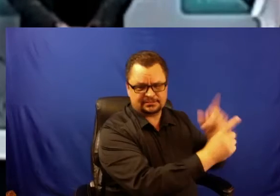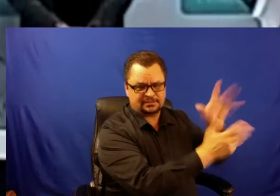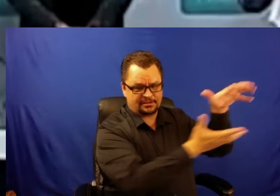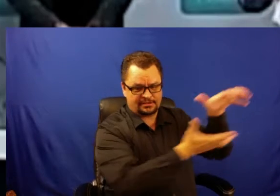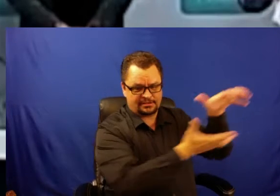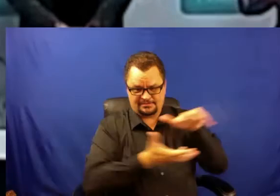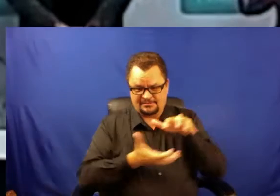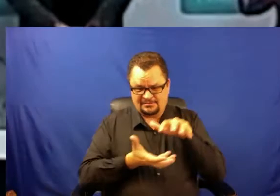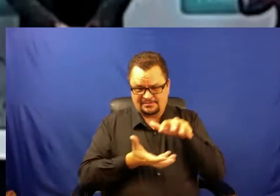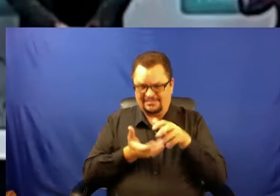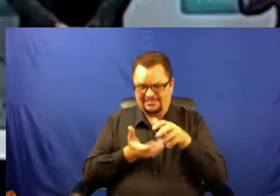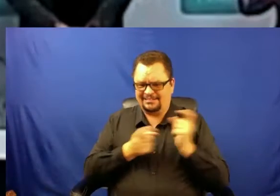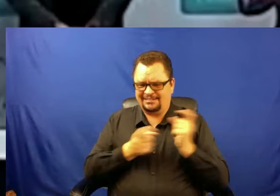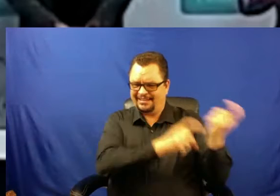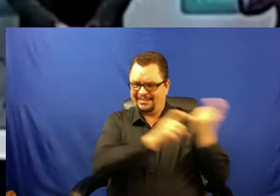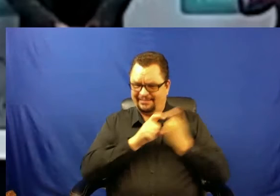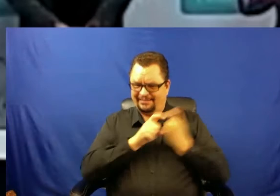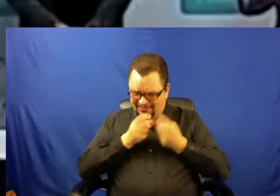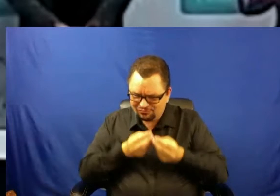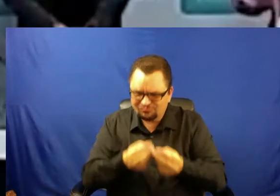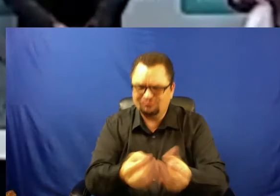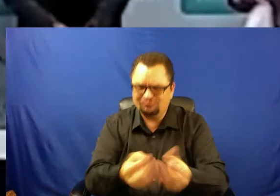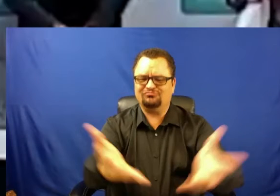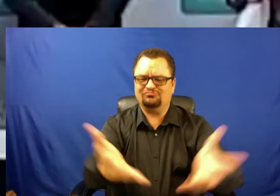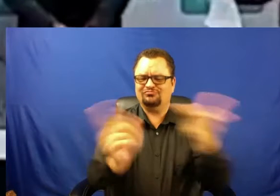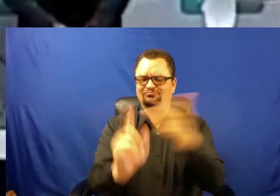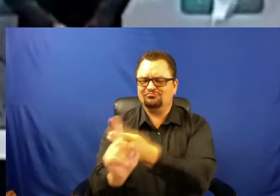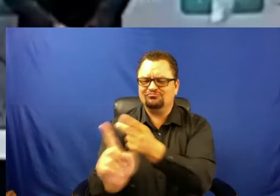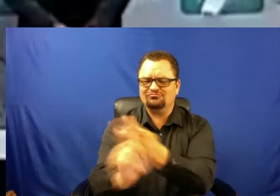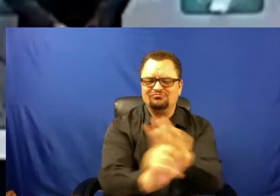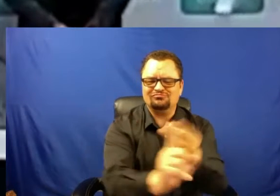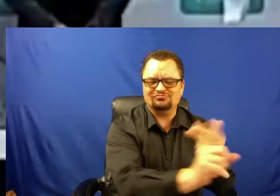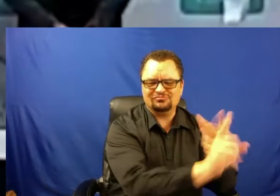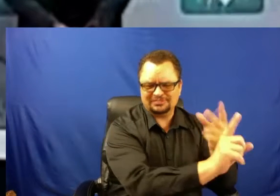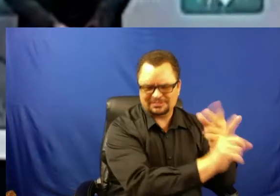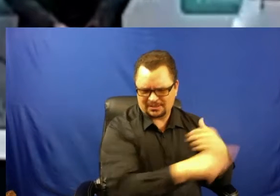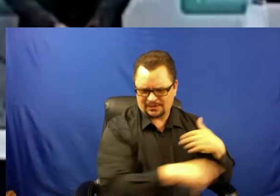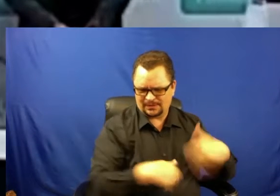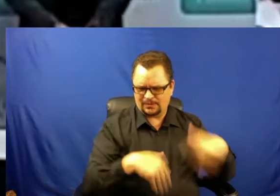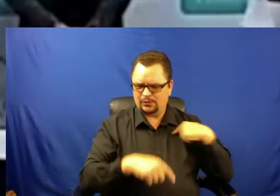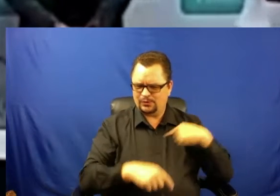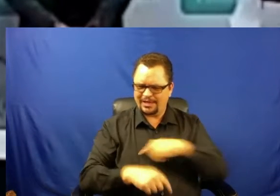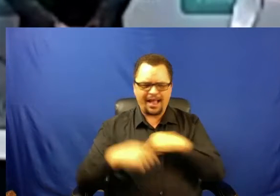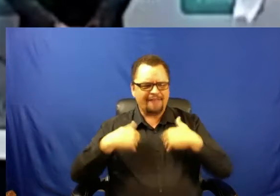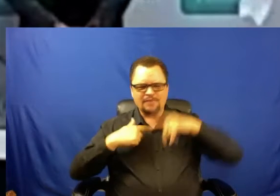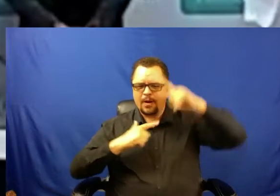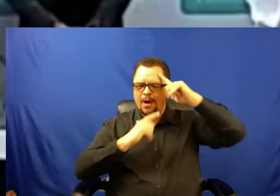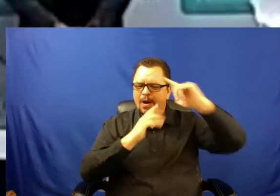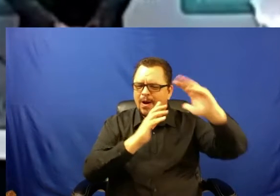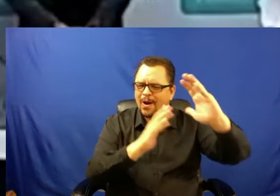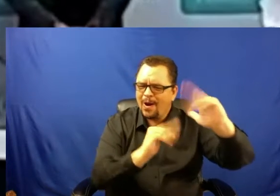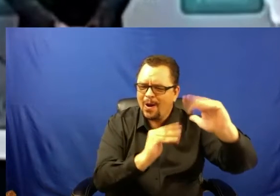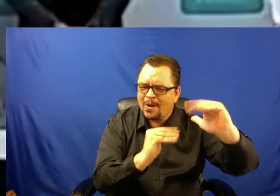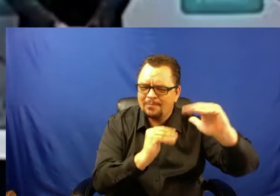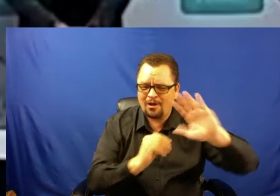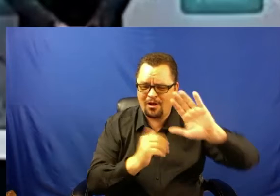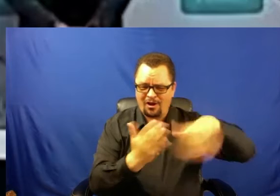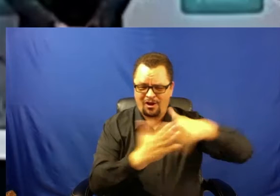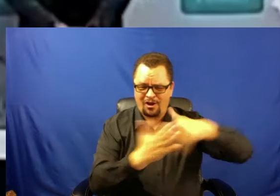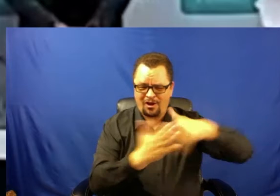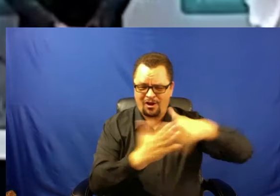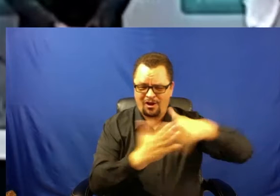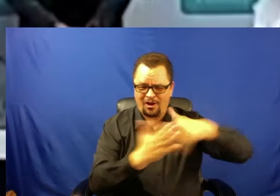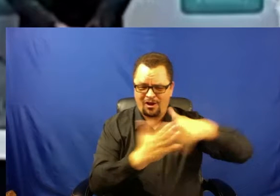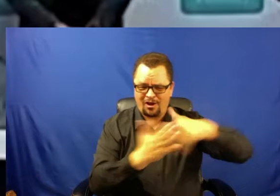do all that to protect our community. We do all that to save lives. But